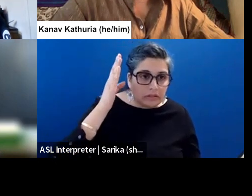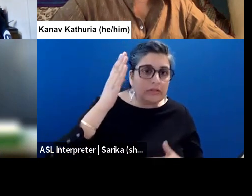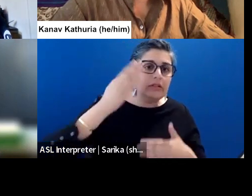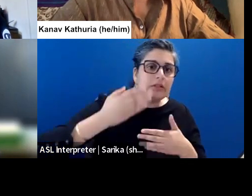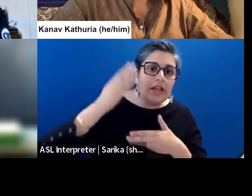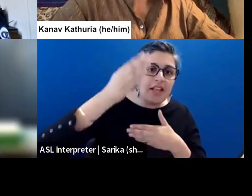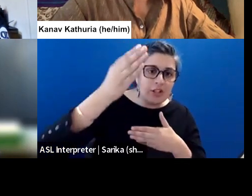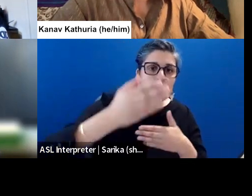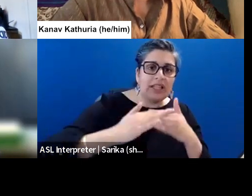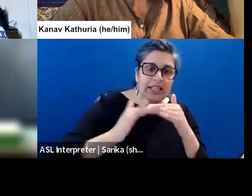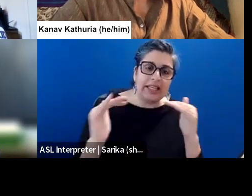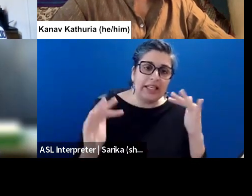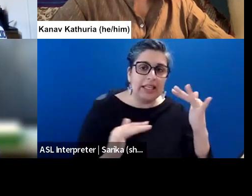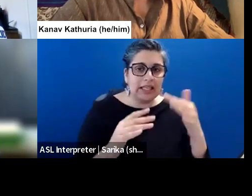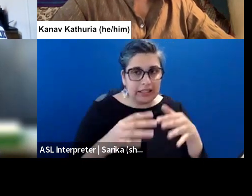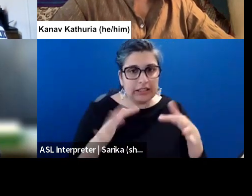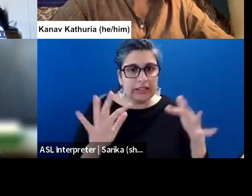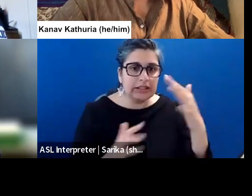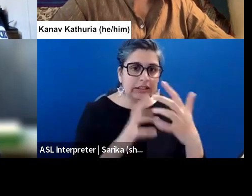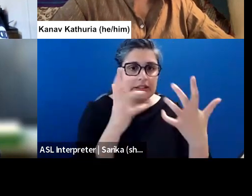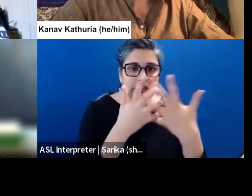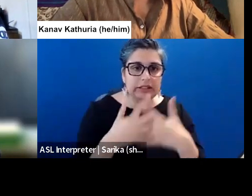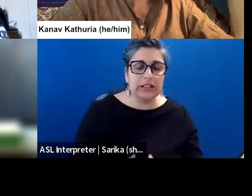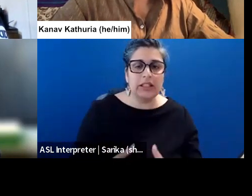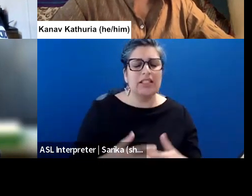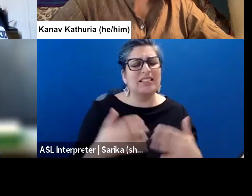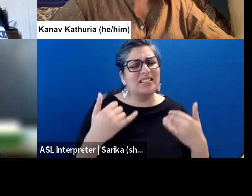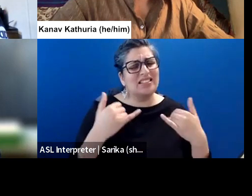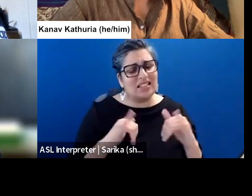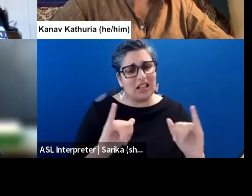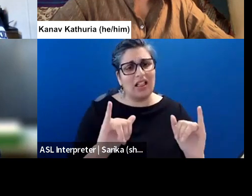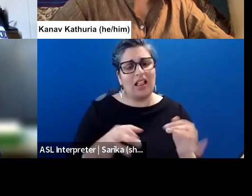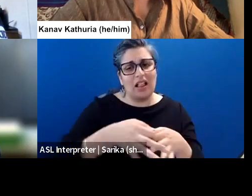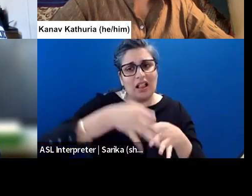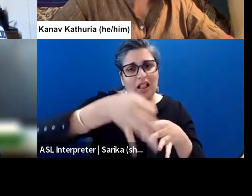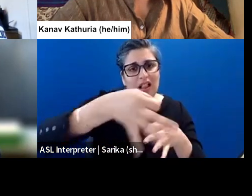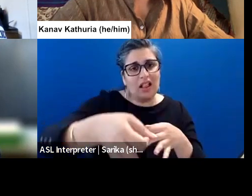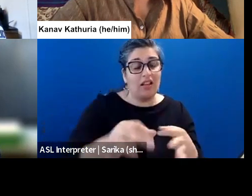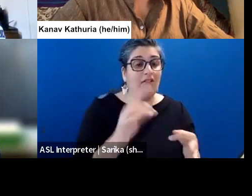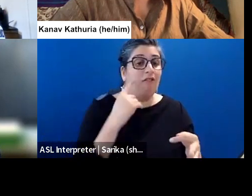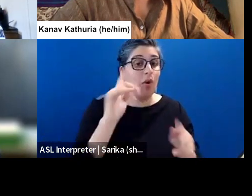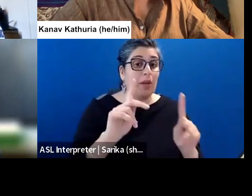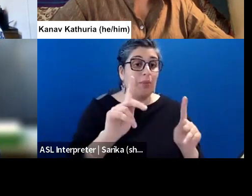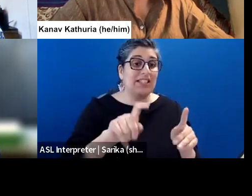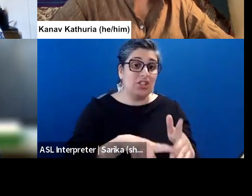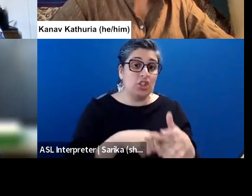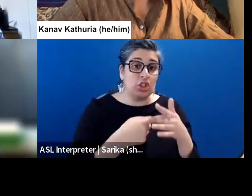There's still significant delays for people who wanted to, who wanted or needed to start care for the first time,